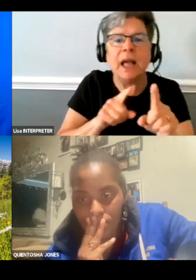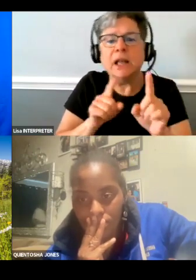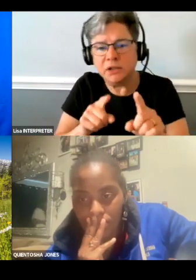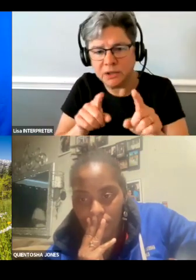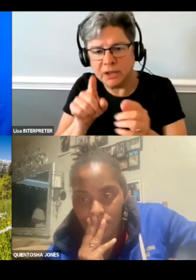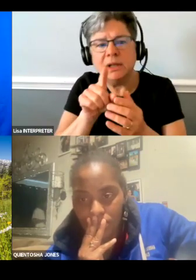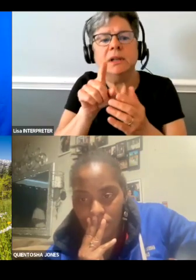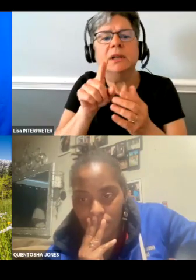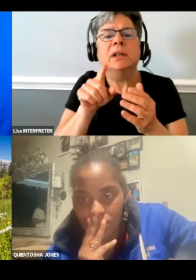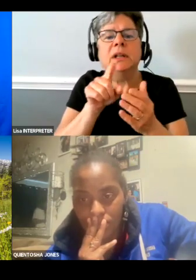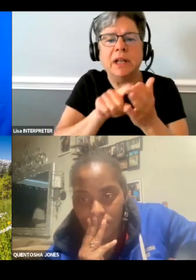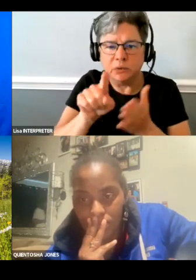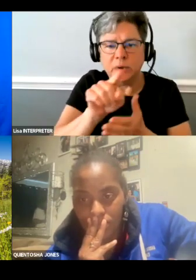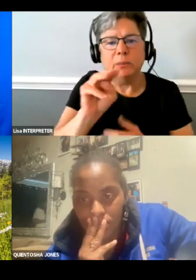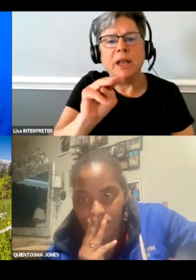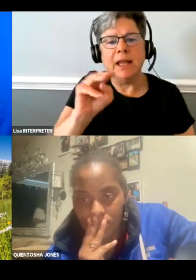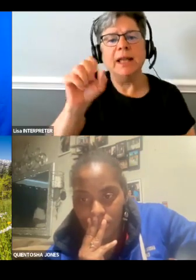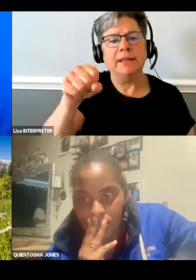Q&A time.